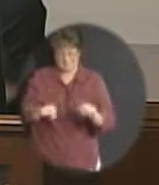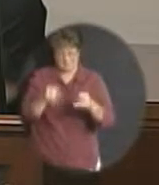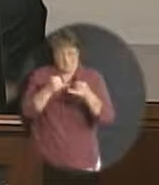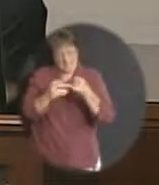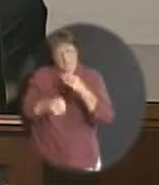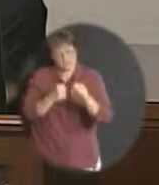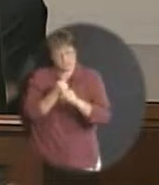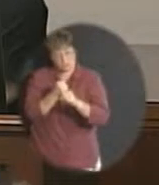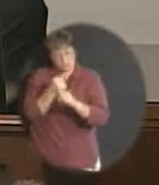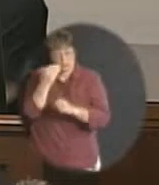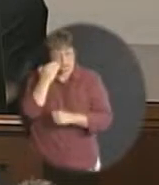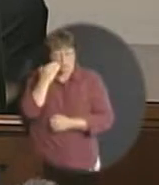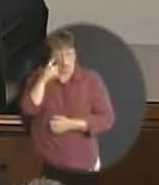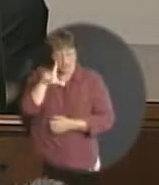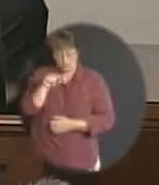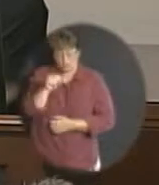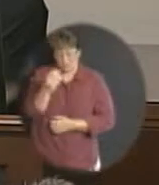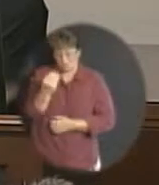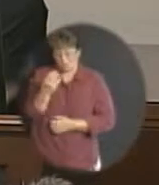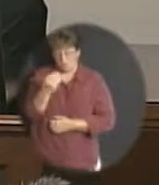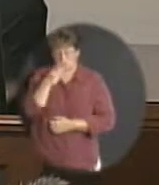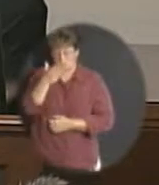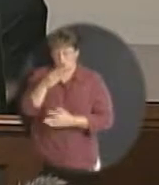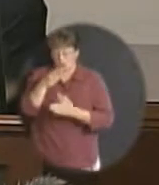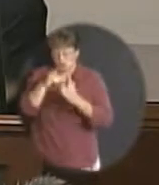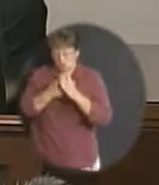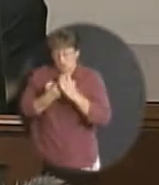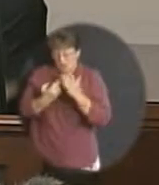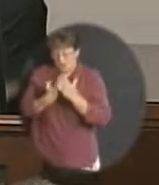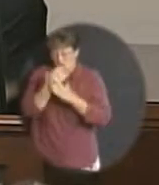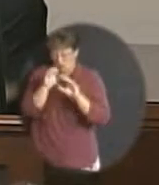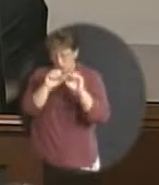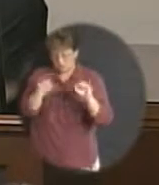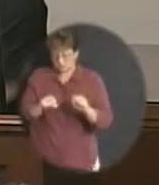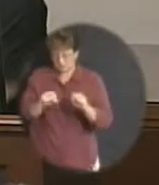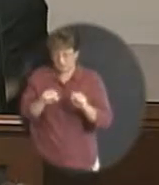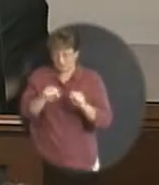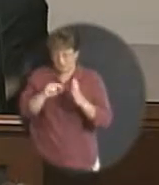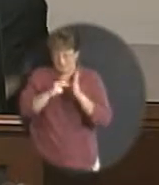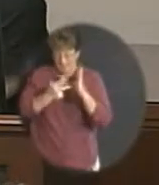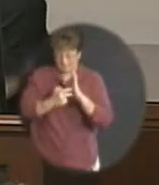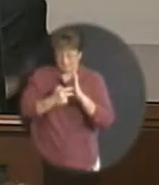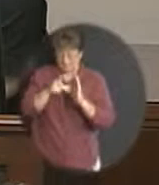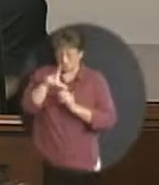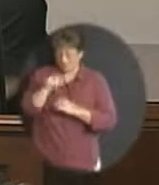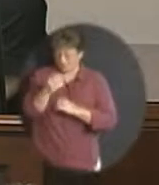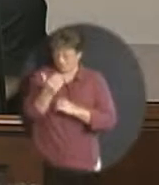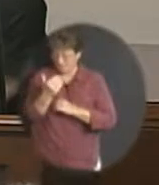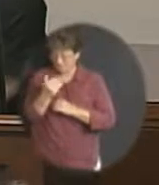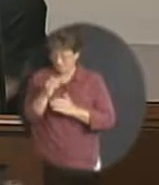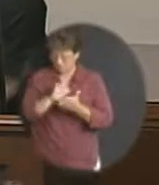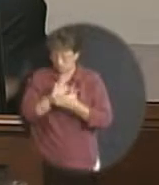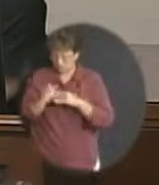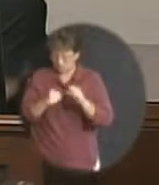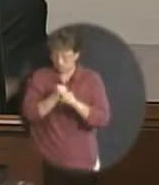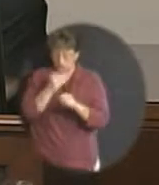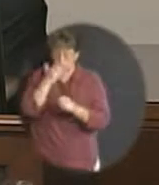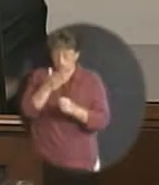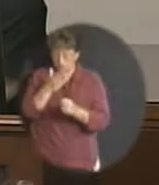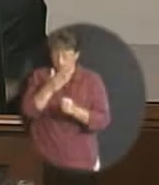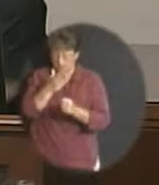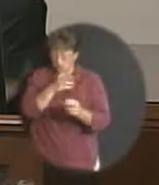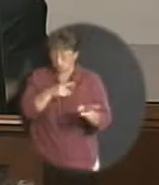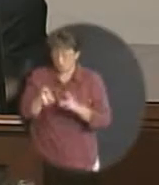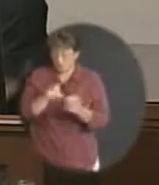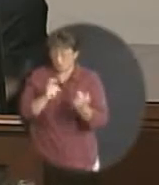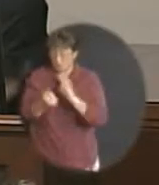in 2014 we'll test drive a new system and be ready to roll in the 2015 school year. So with that, I would stand for any questions